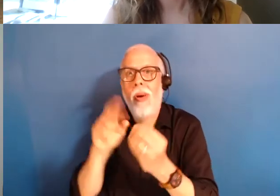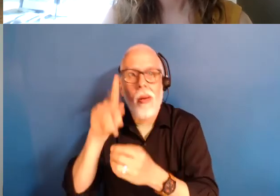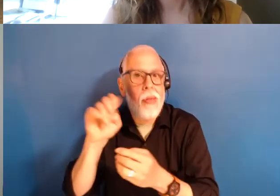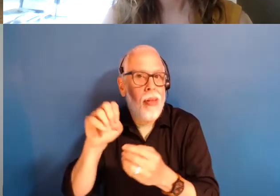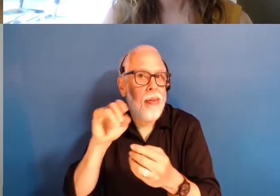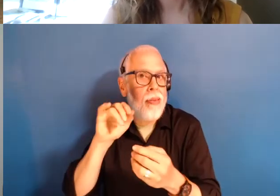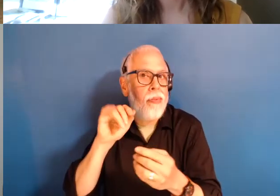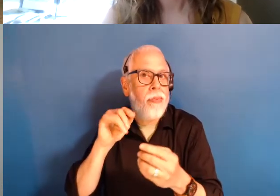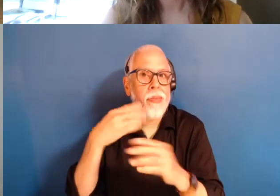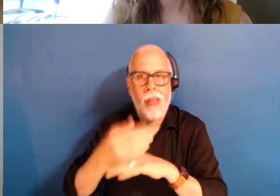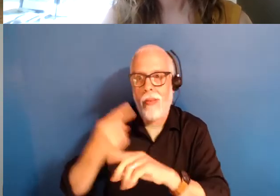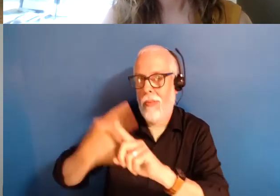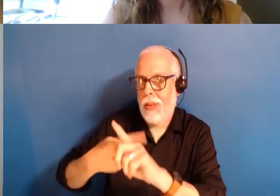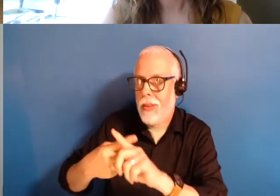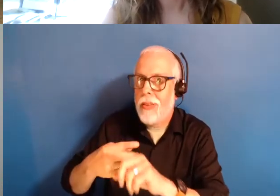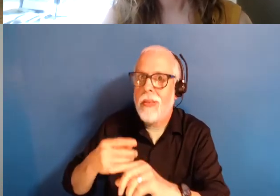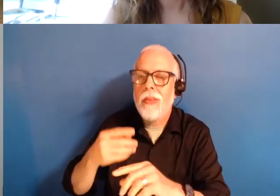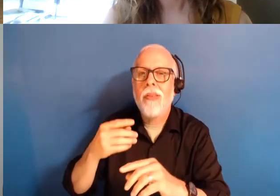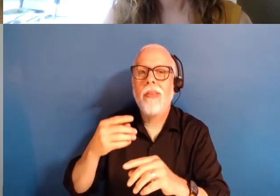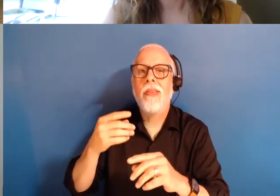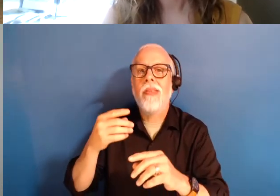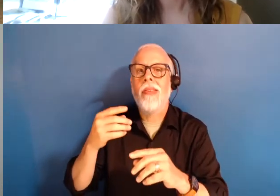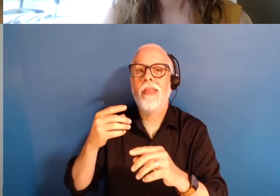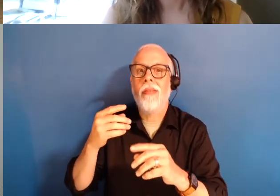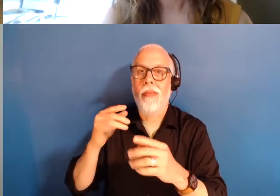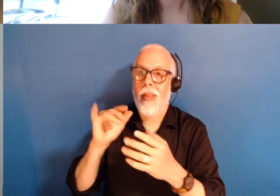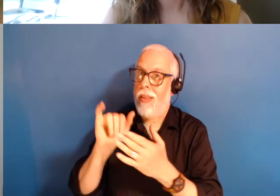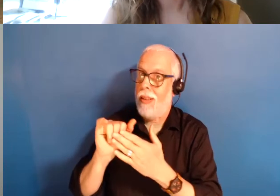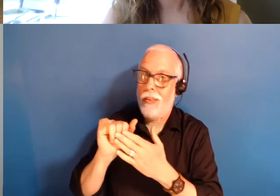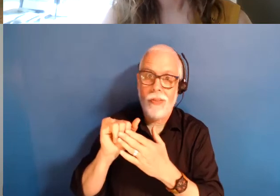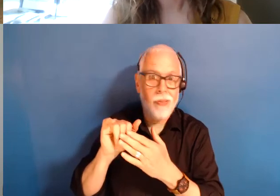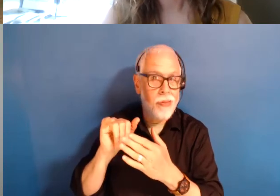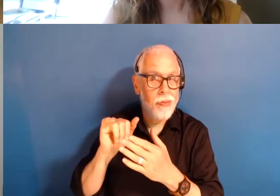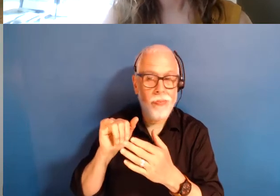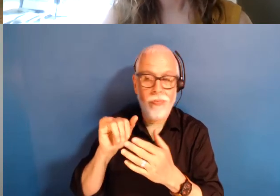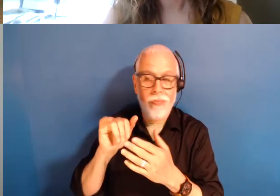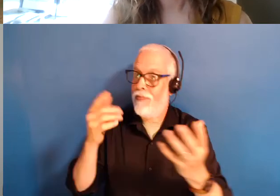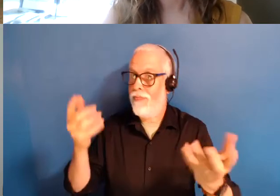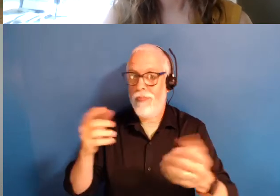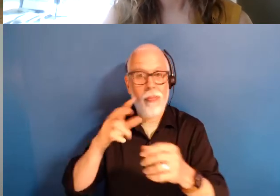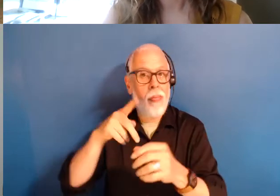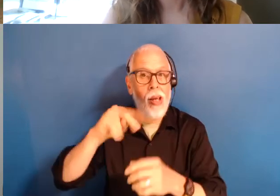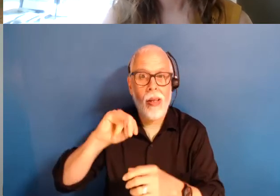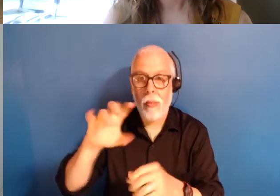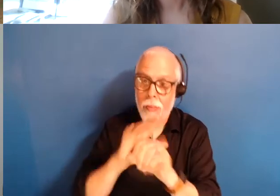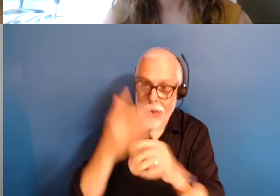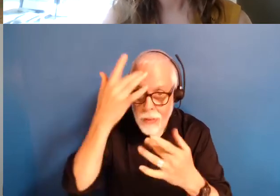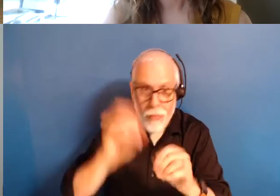come over the next month, which is what it is when you're in a pandemic, right?